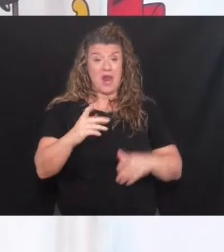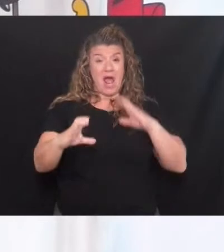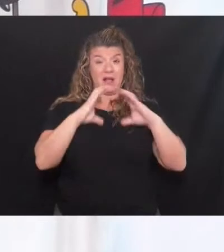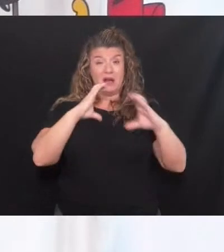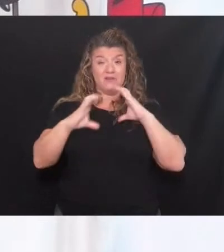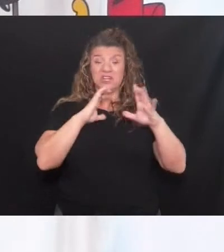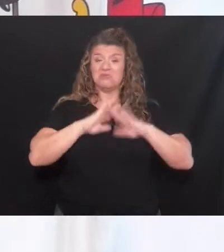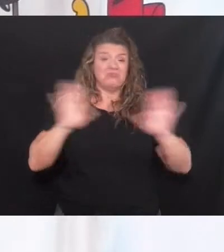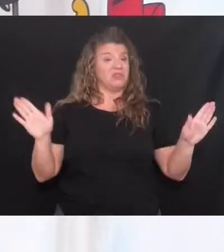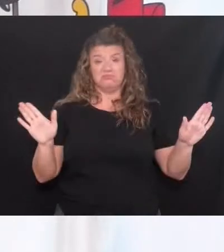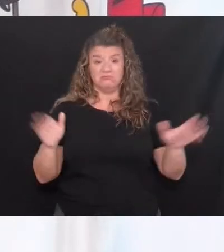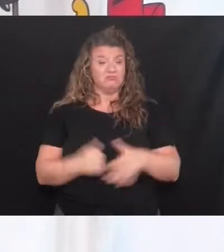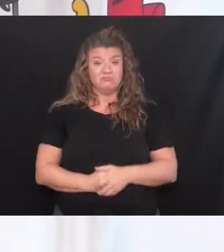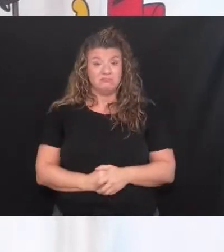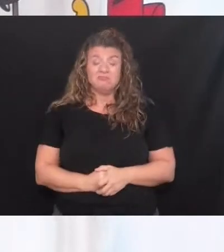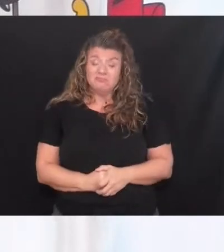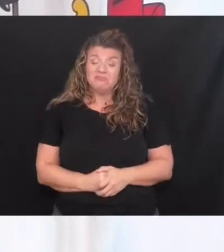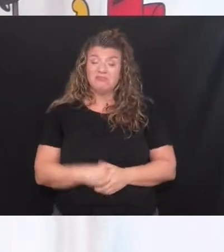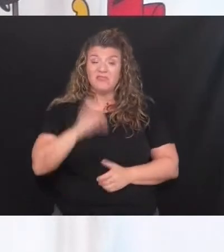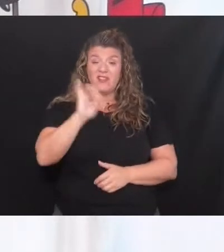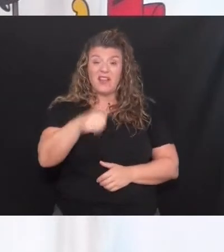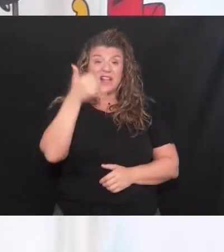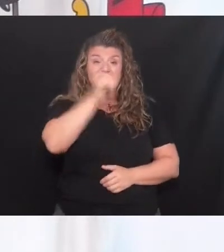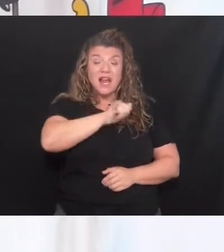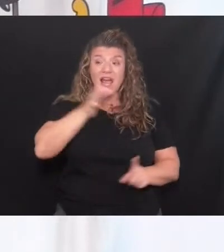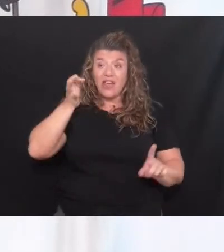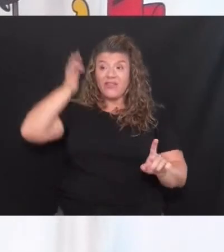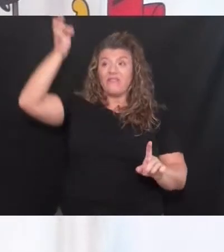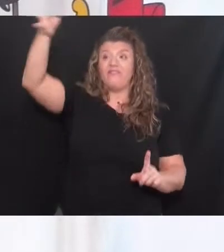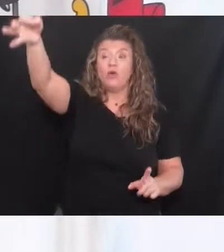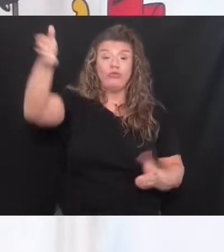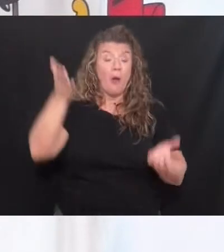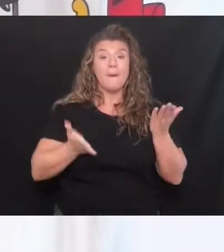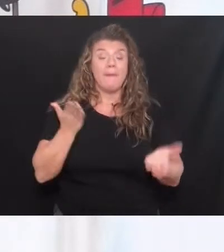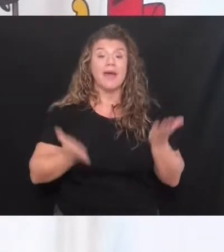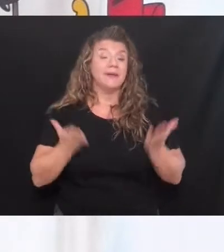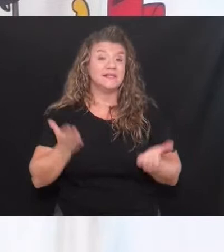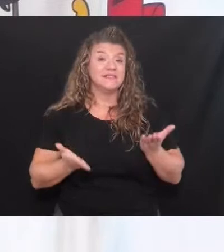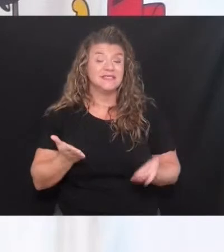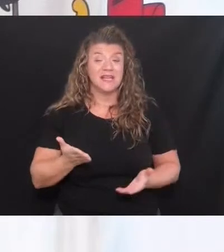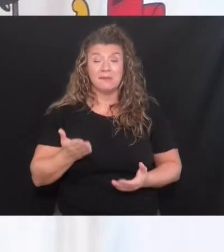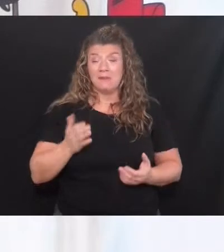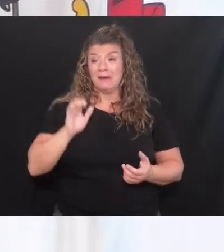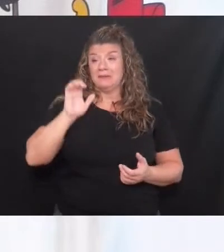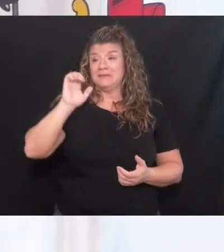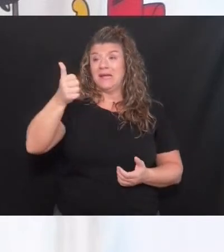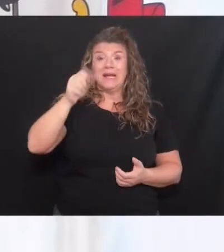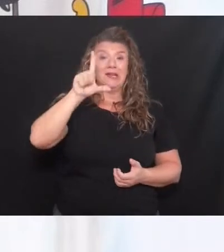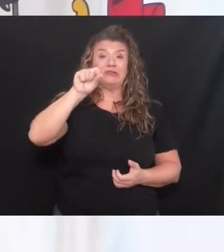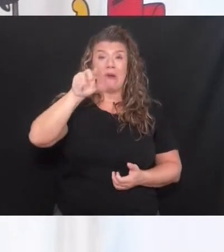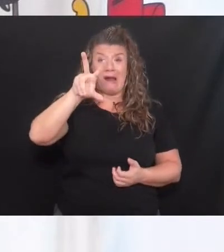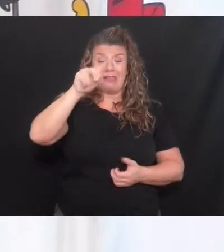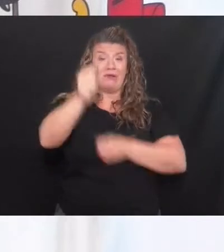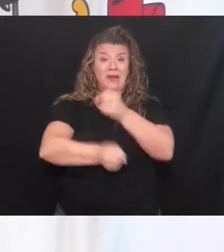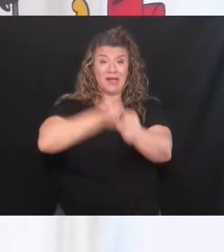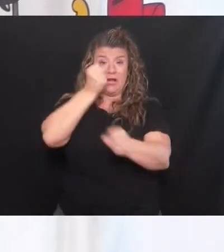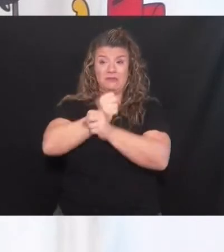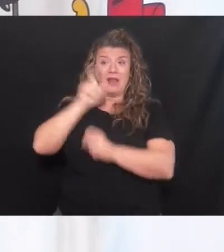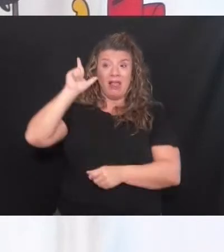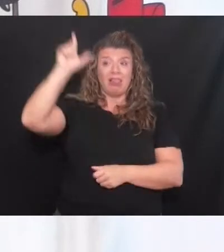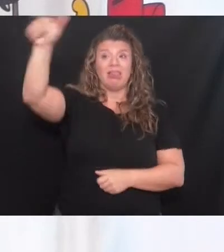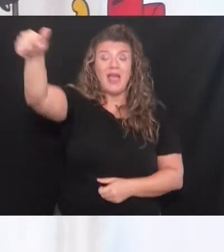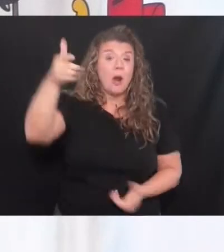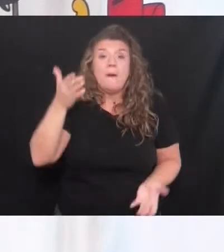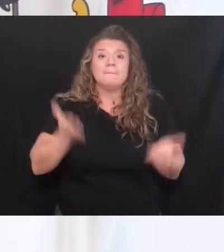completely silly. Someday, maybe. Someday in the decades ahead, maybe. We want to continue